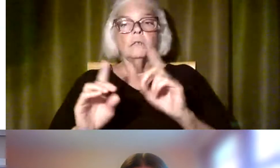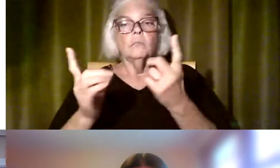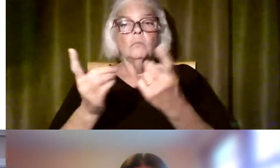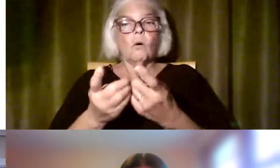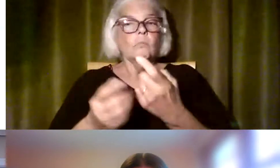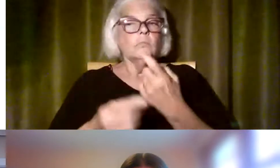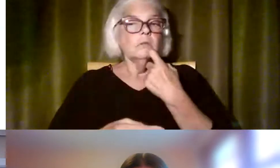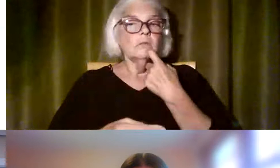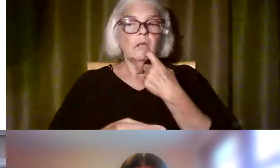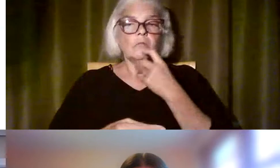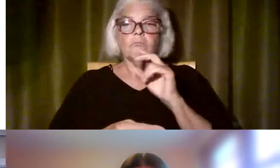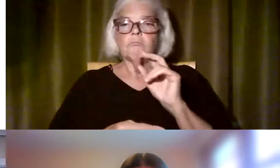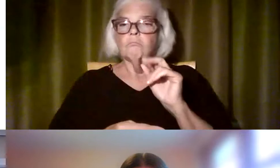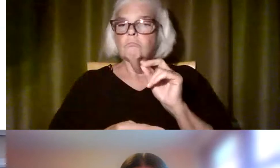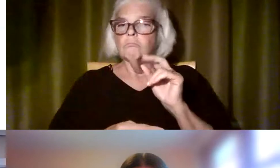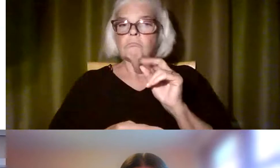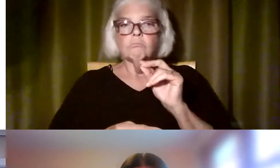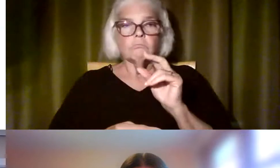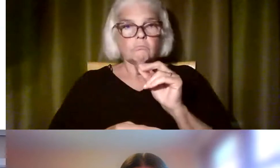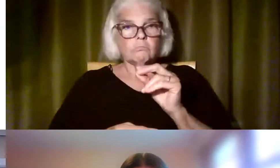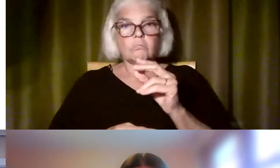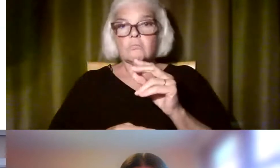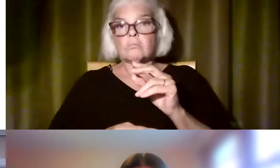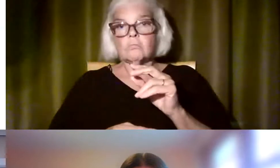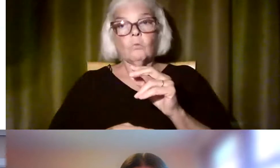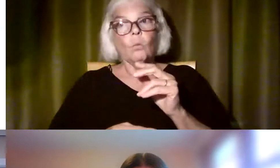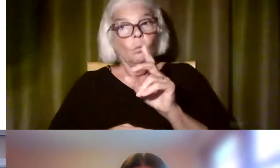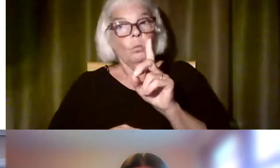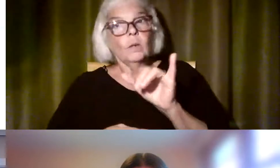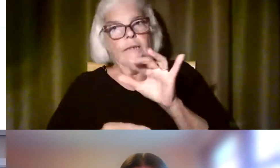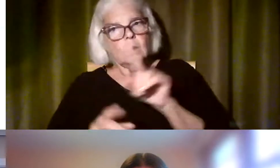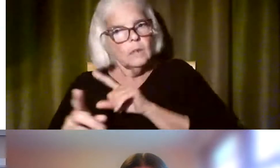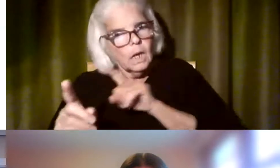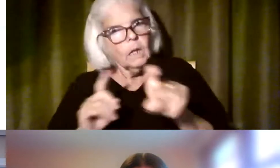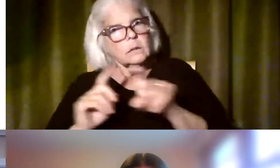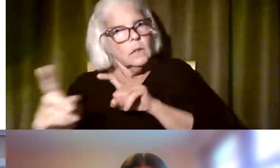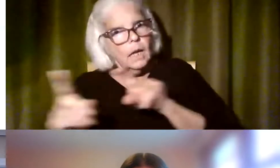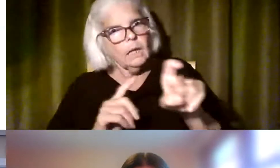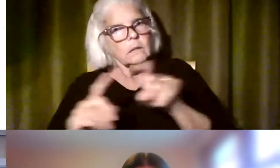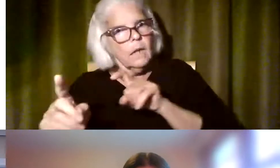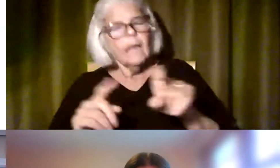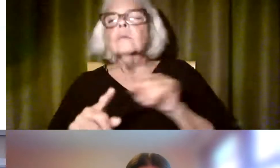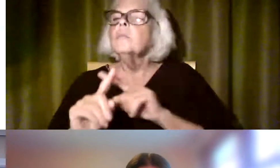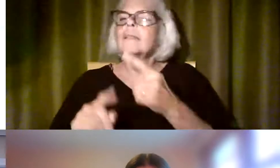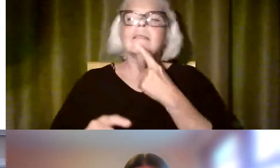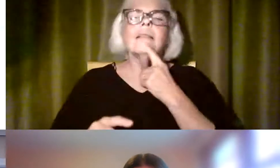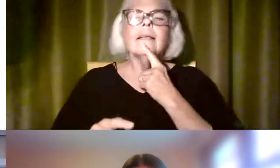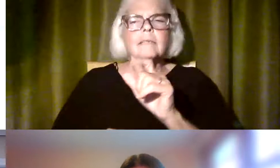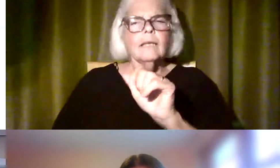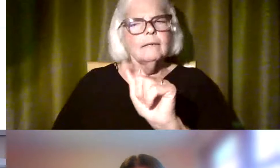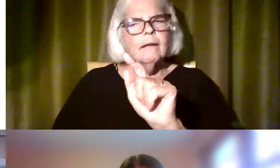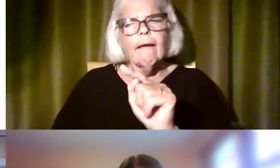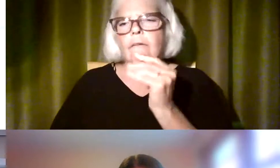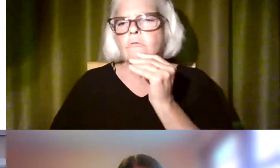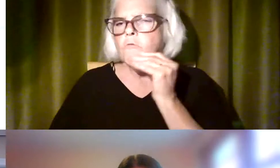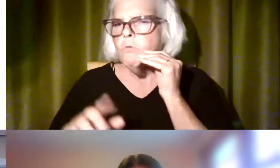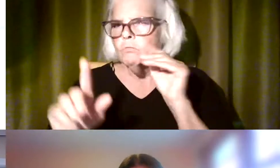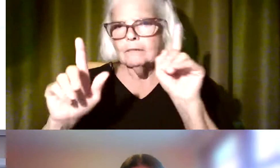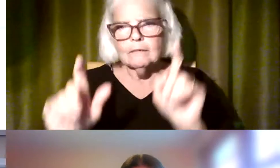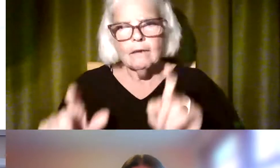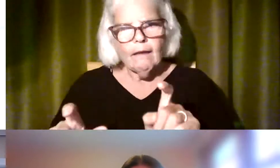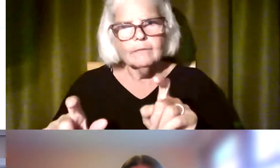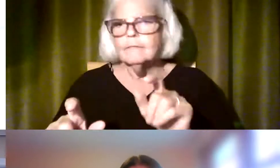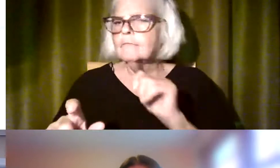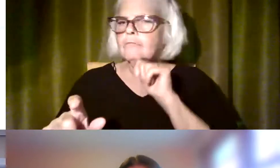general recommendations that we've been given after many discussions is that these at-home tests can be discarded as normal trash. There's some